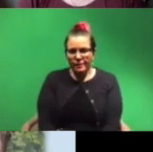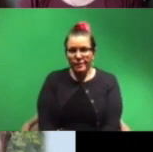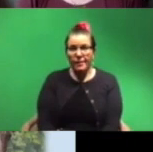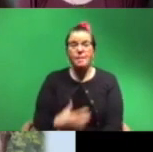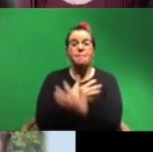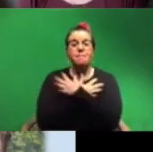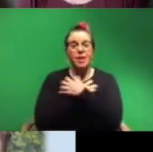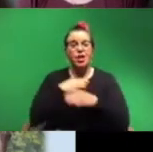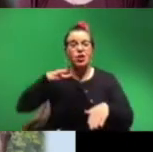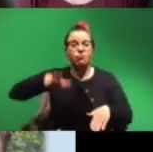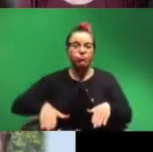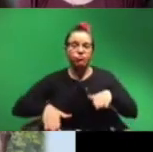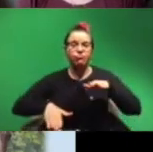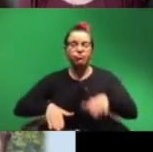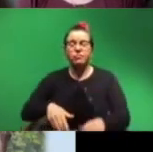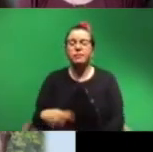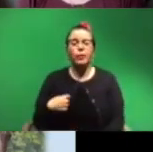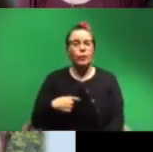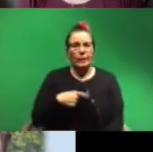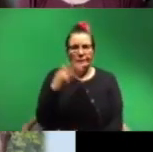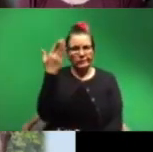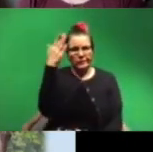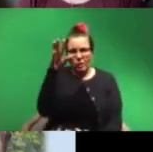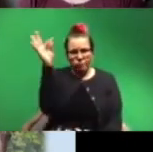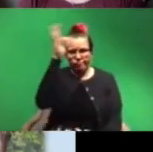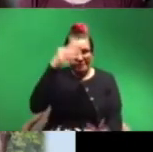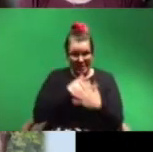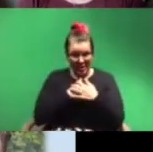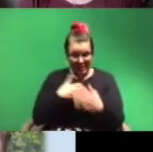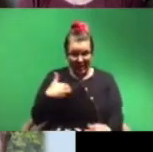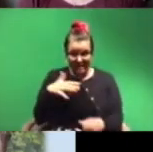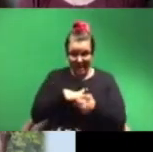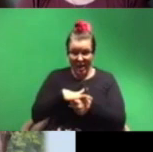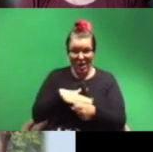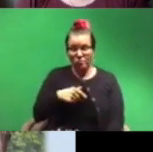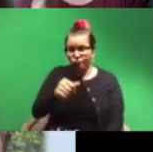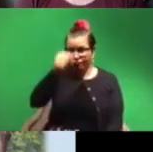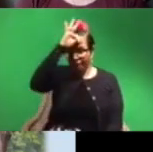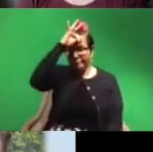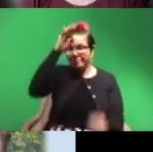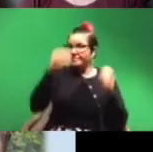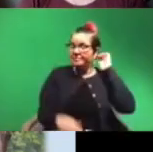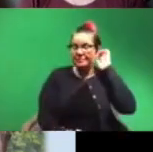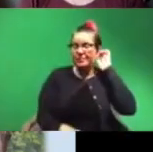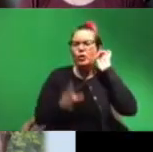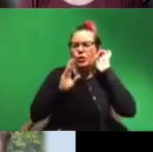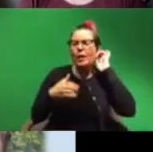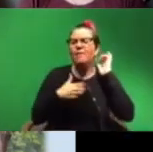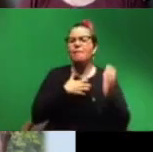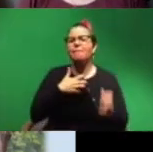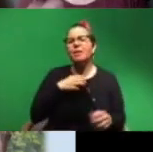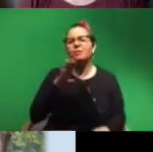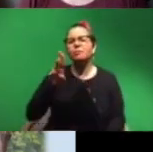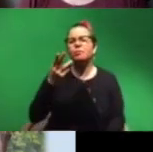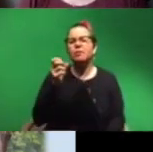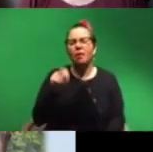footprint. We did not know that there were bears in the area that we were working. We knew that there were bears in Bhutan, but they'd